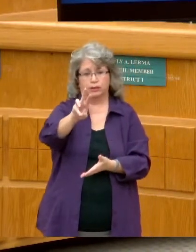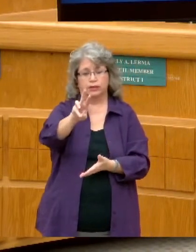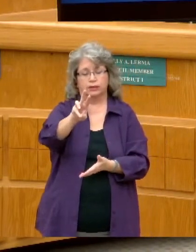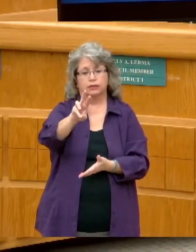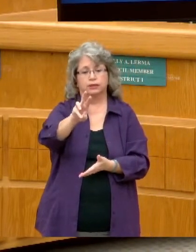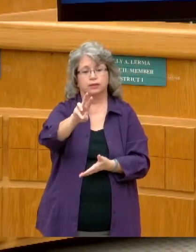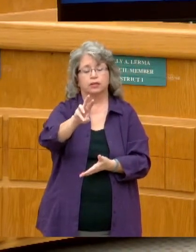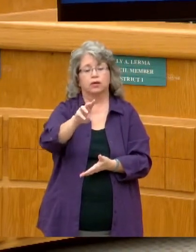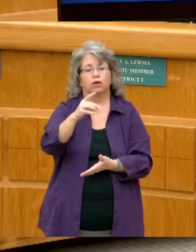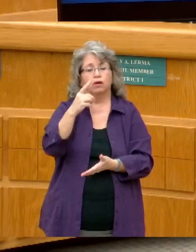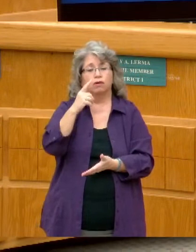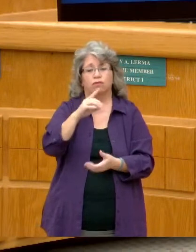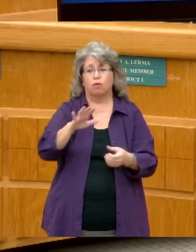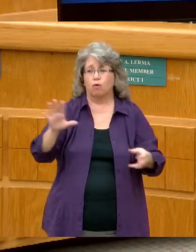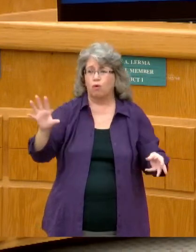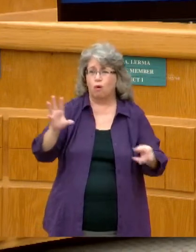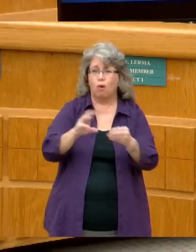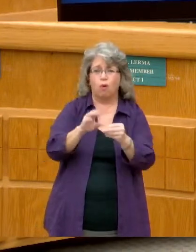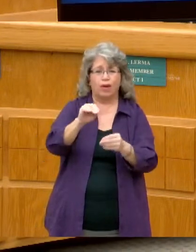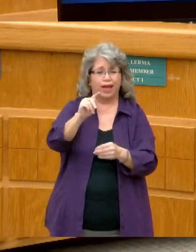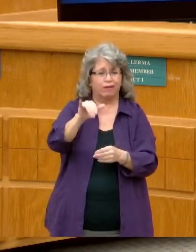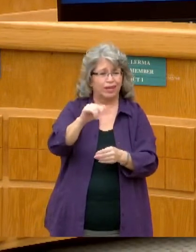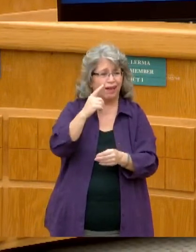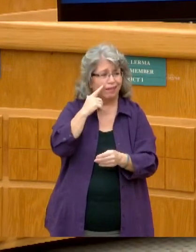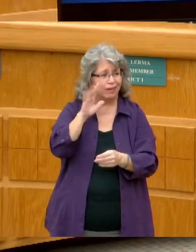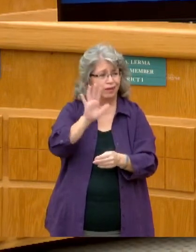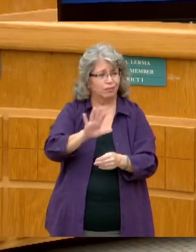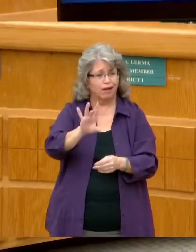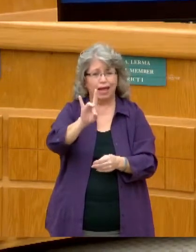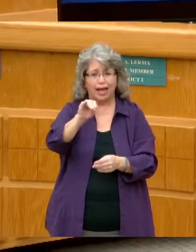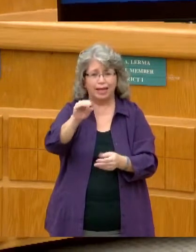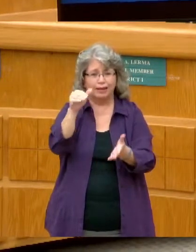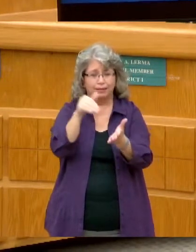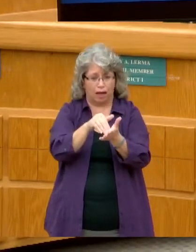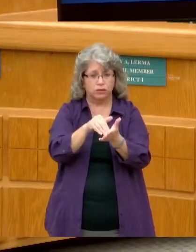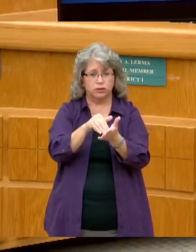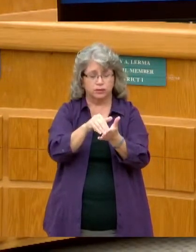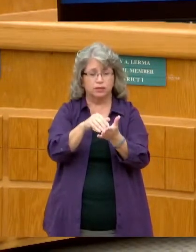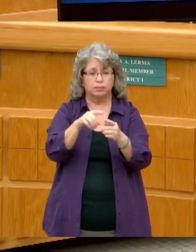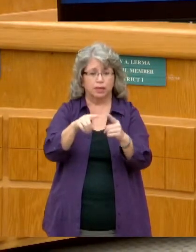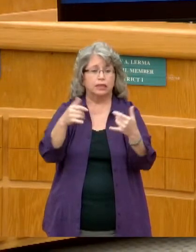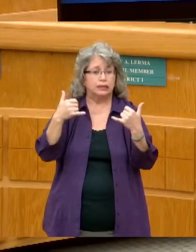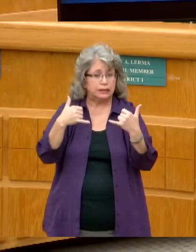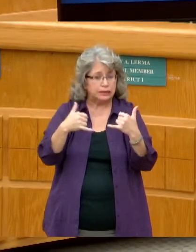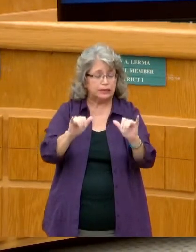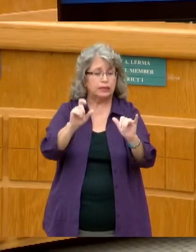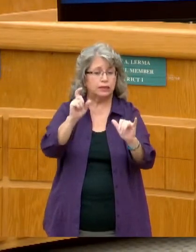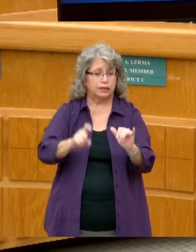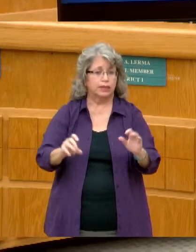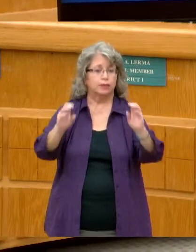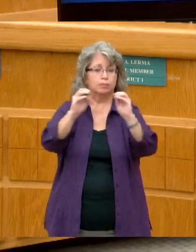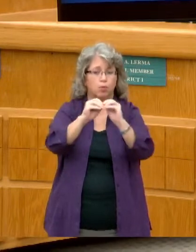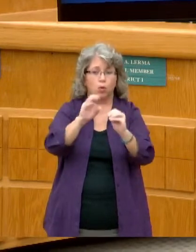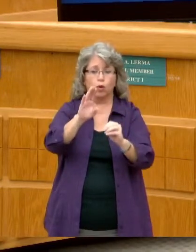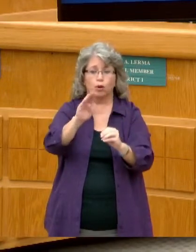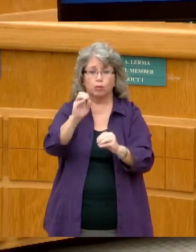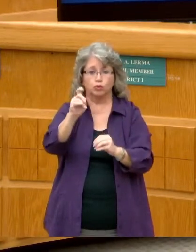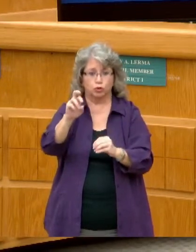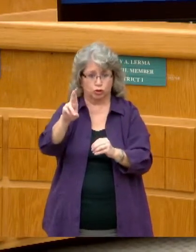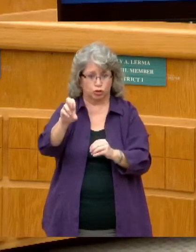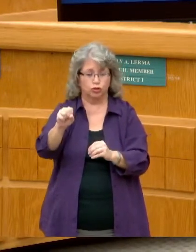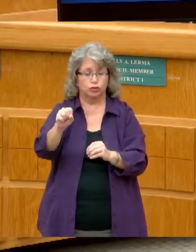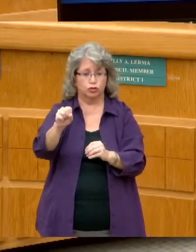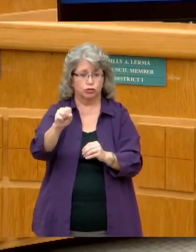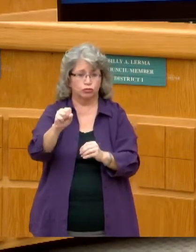whole Nueces County, it's probably closer to 80,000, but we still need to get more boosters because that really does give